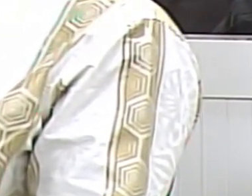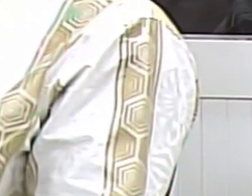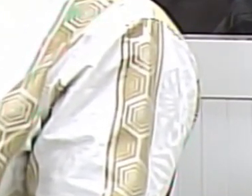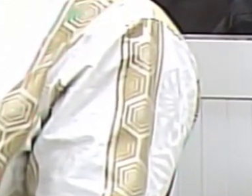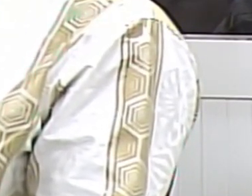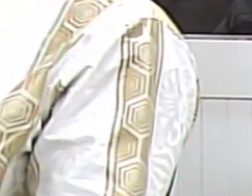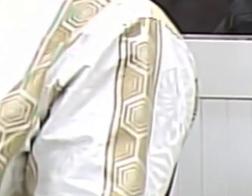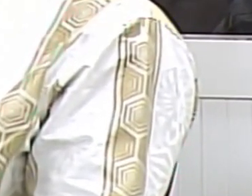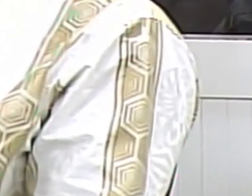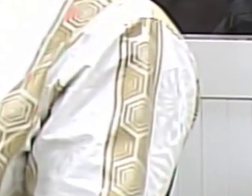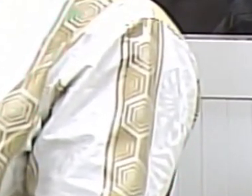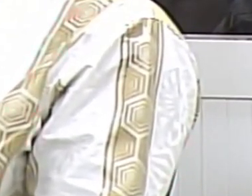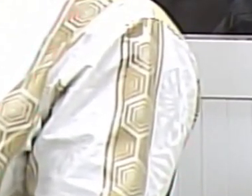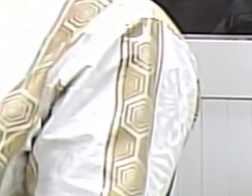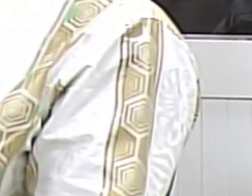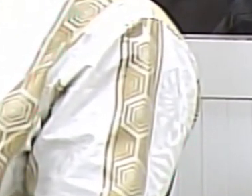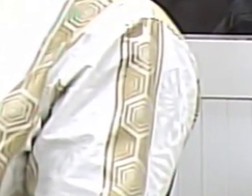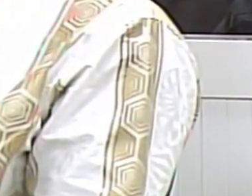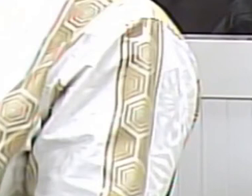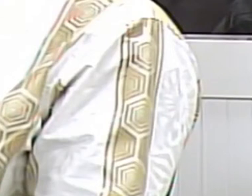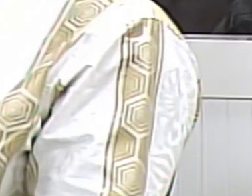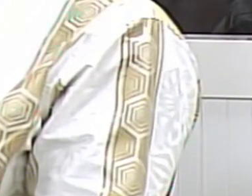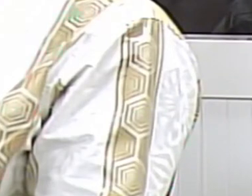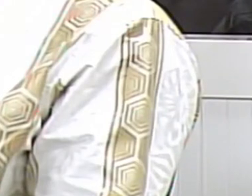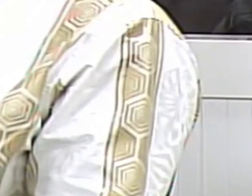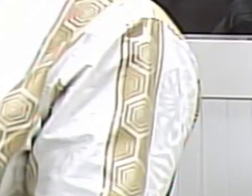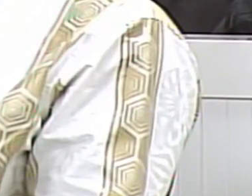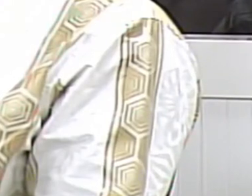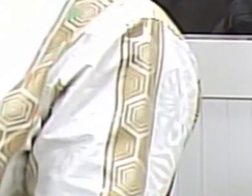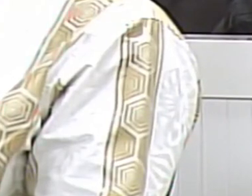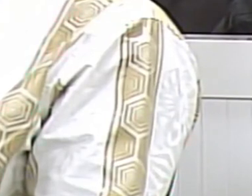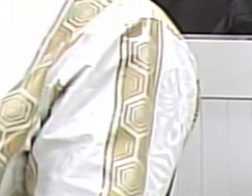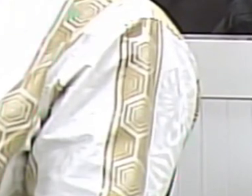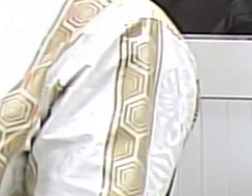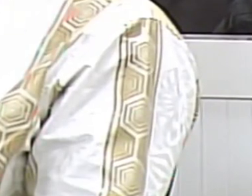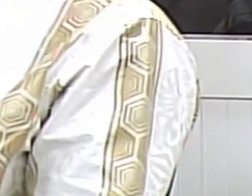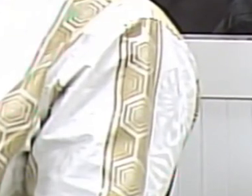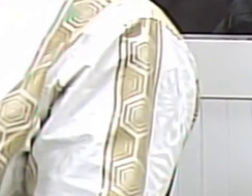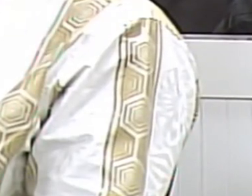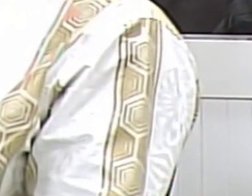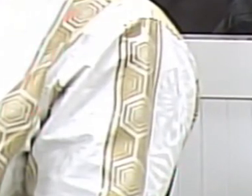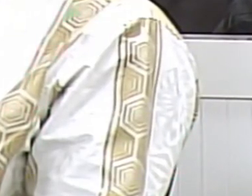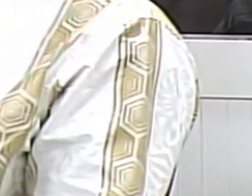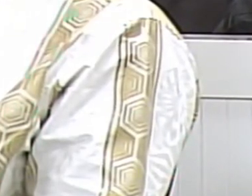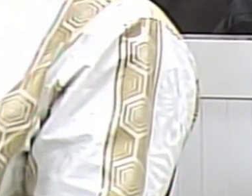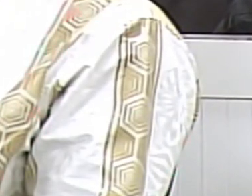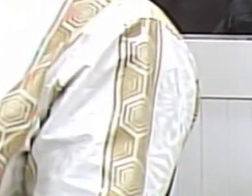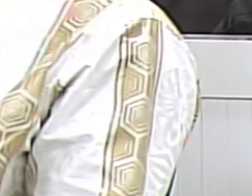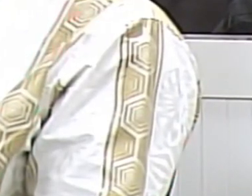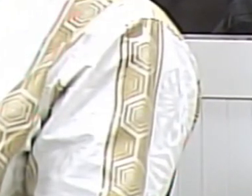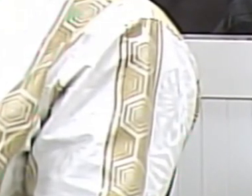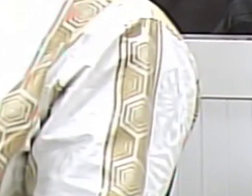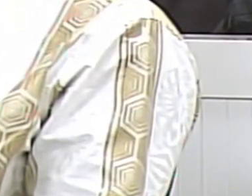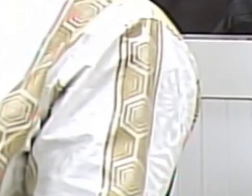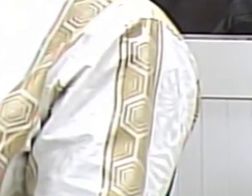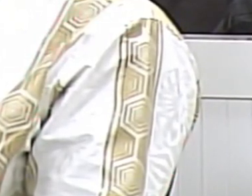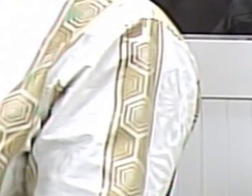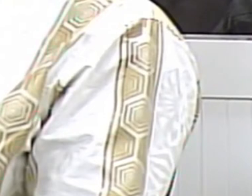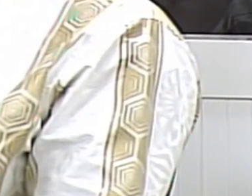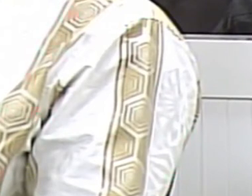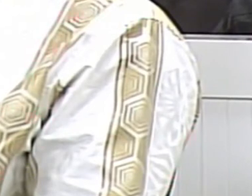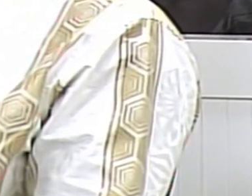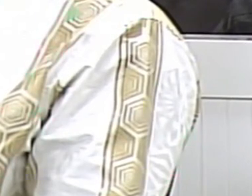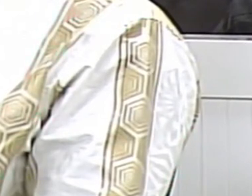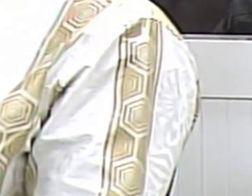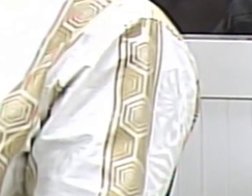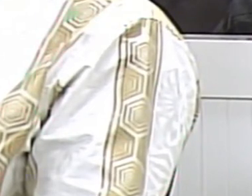25th Monday, ñaar fukki fan ak juroom muy bési lundi, I was arrested. Ñu lañ ma jappa. And detained at Mile